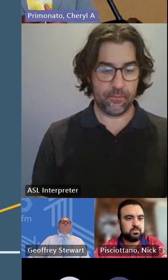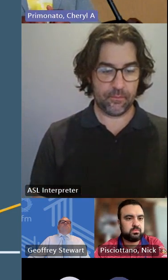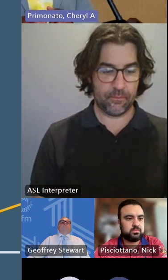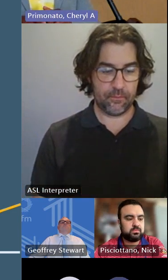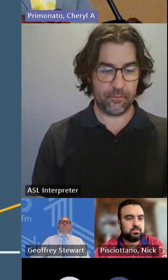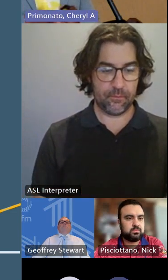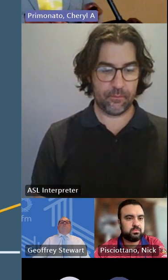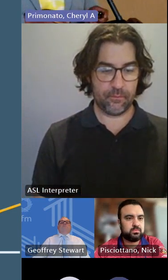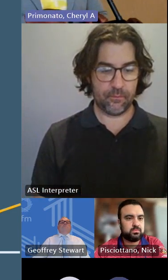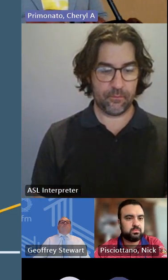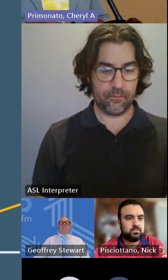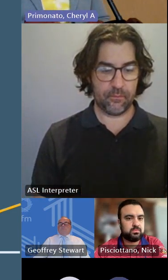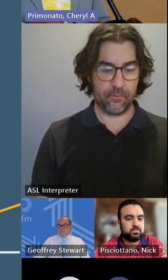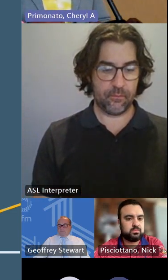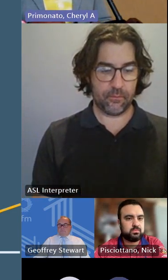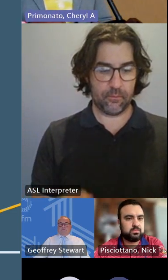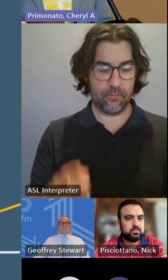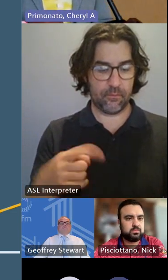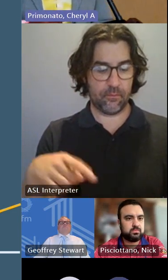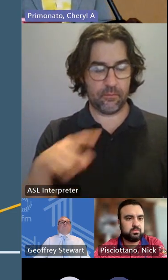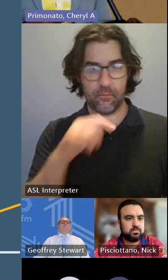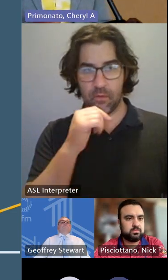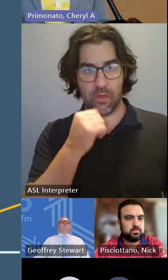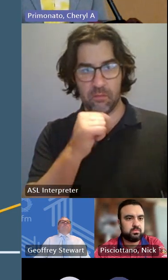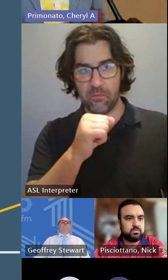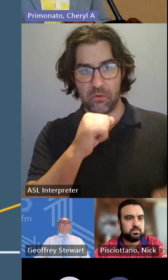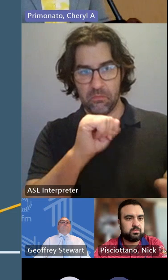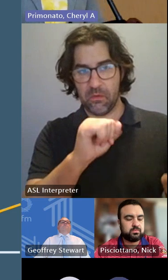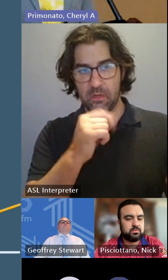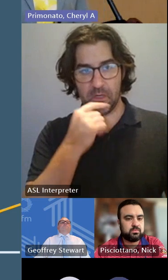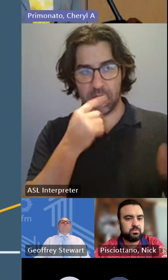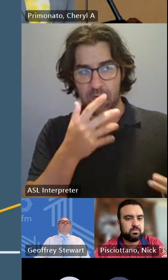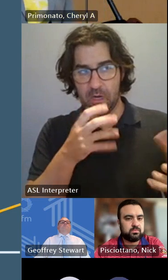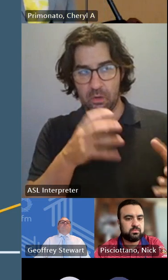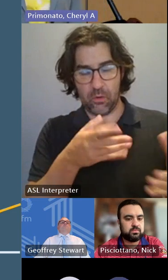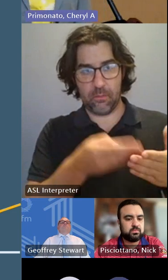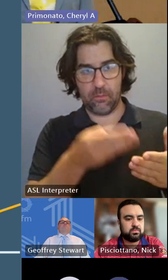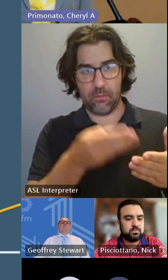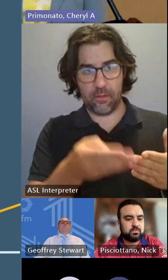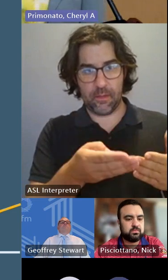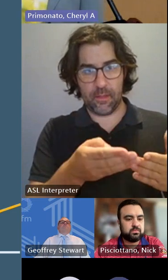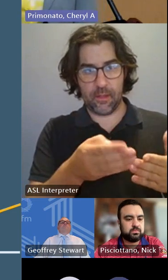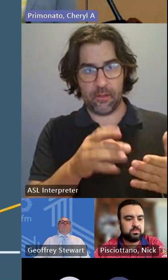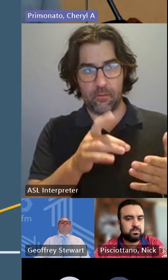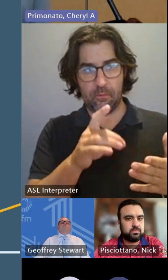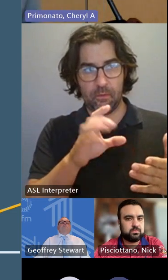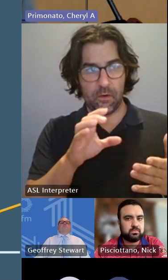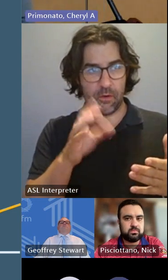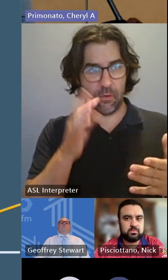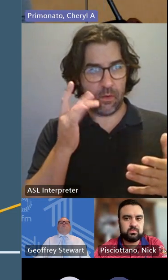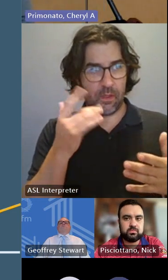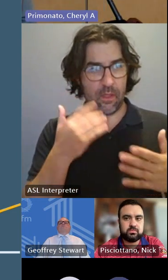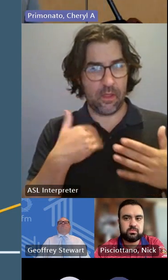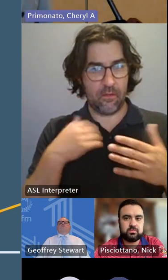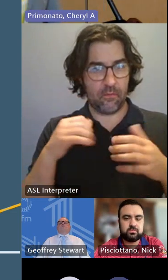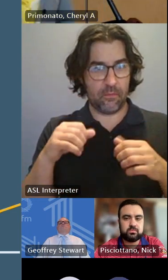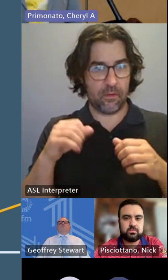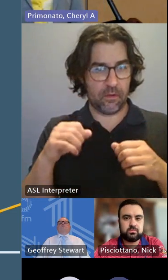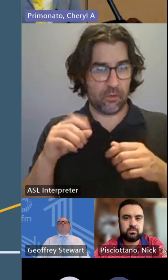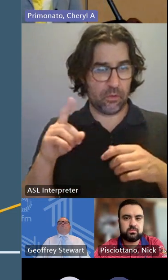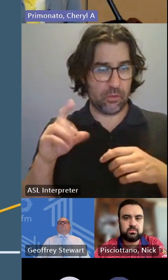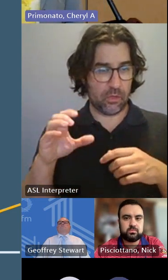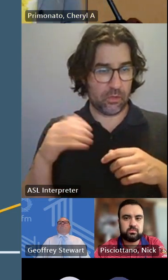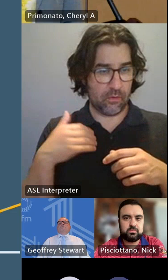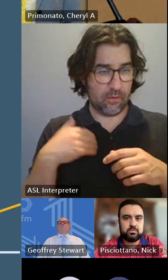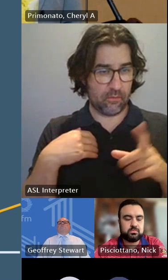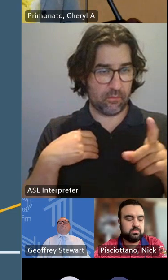But you're not getting pushback from entities who say, I don't want to buy 100 because I have potentially 100?